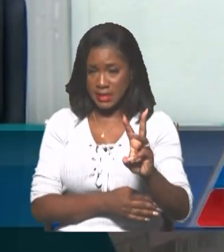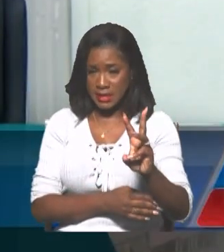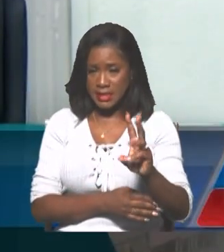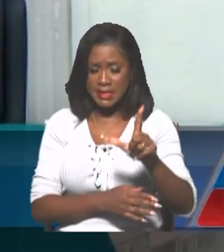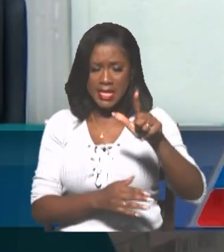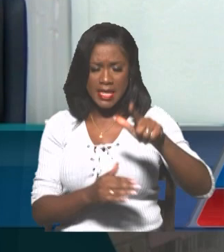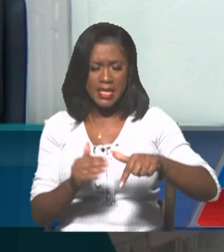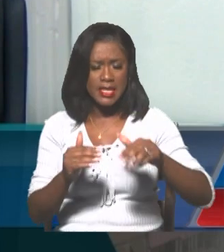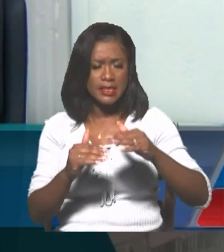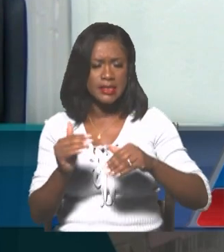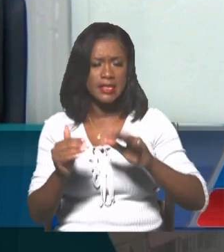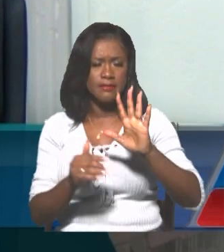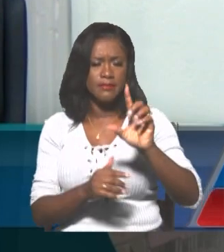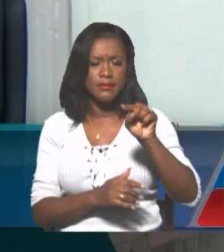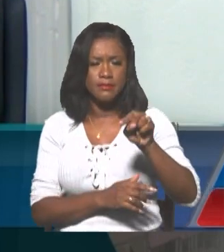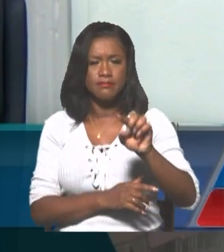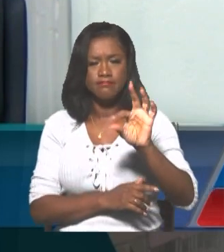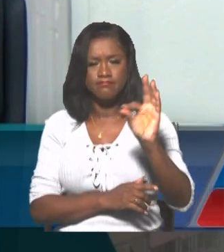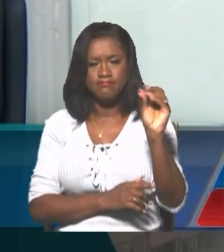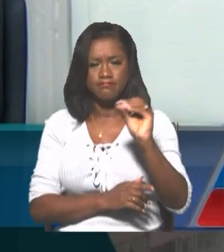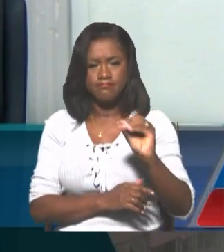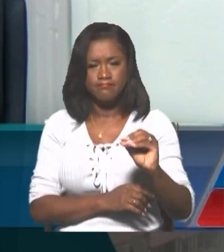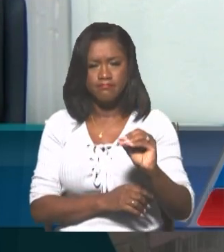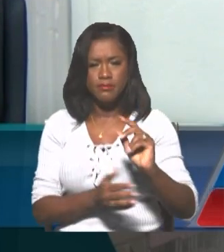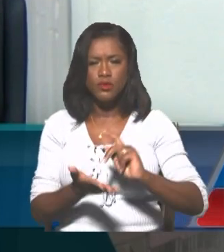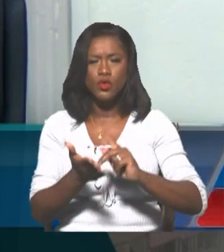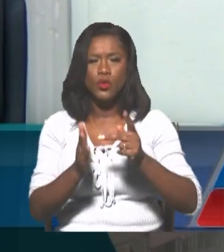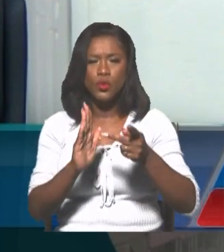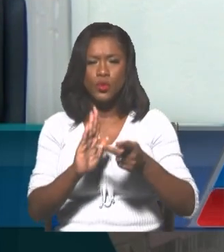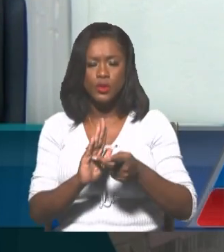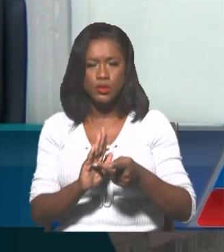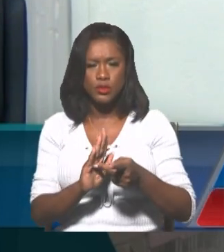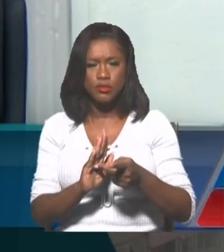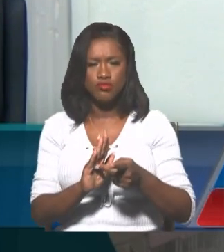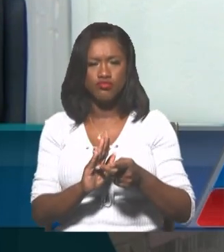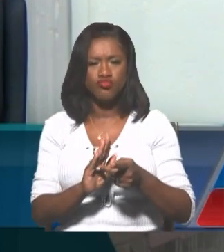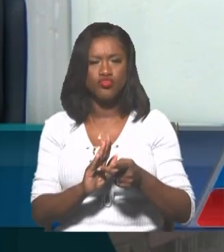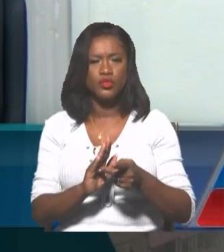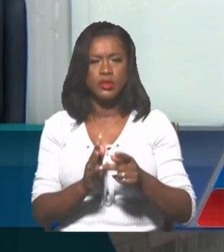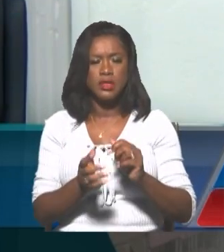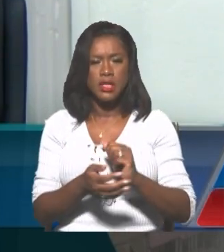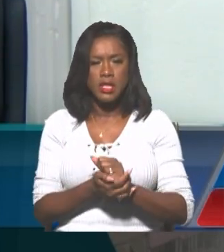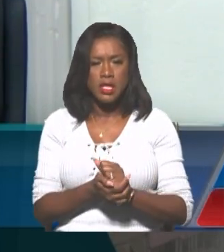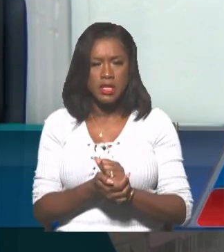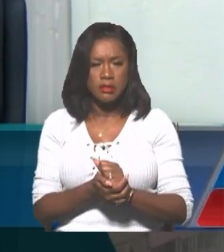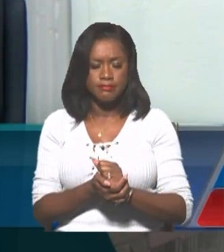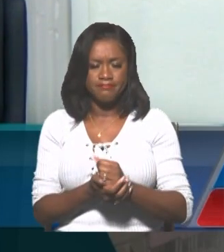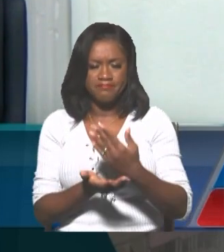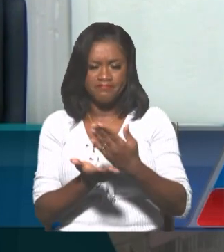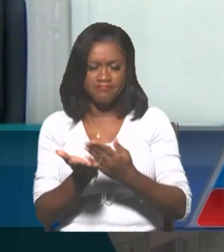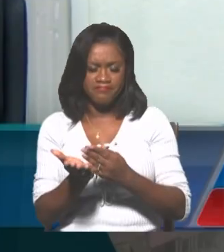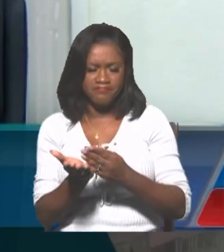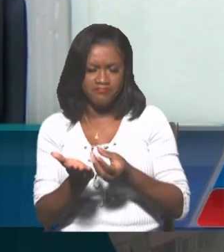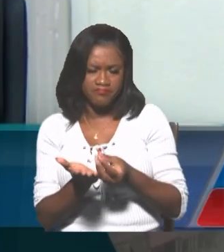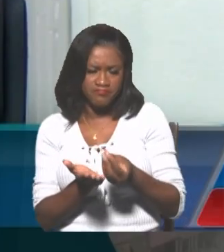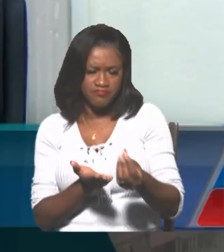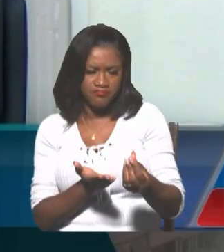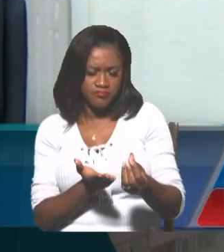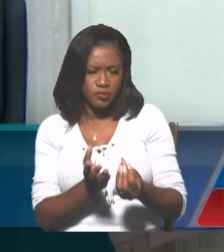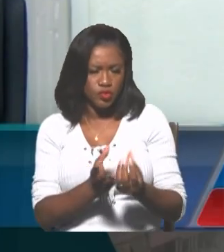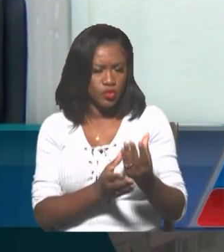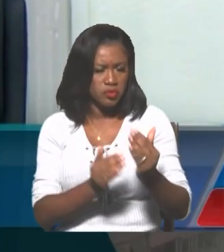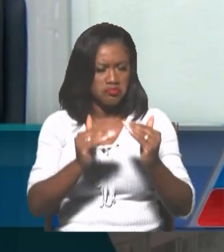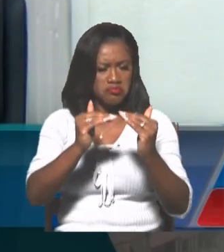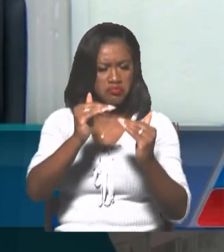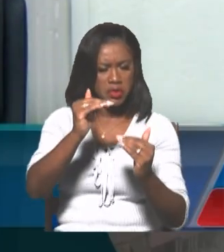than 5.9% will constitute a non-alleviation of the per capita expenditure